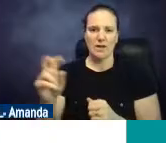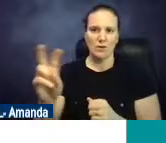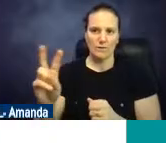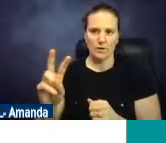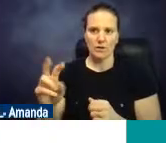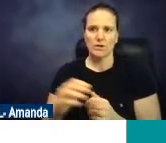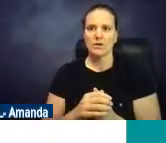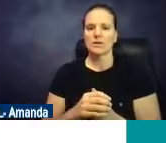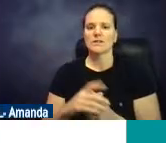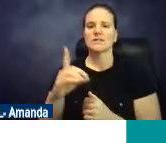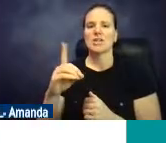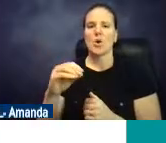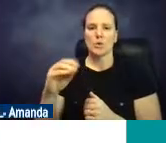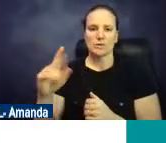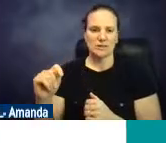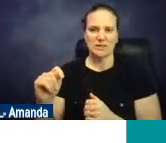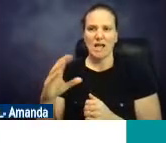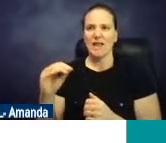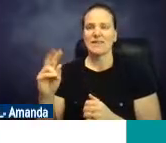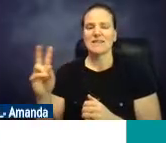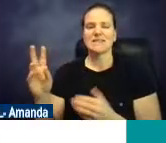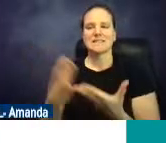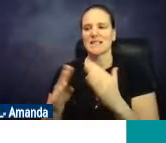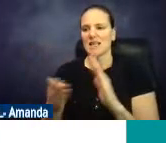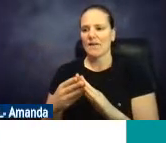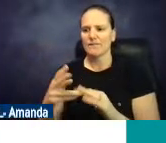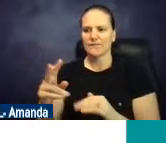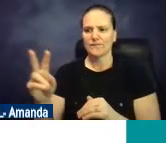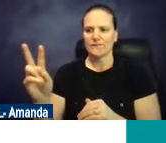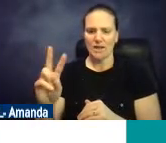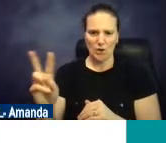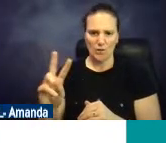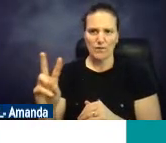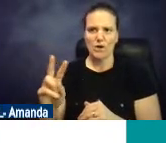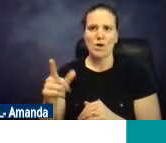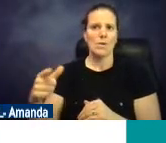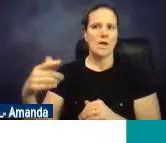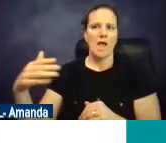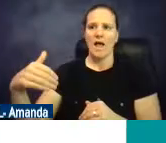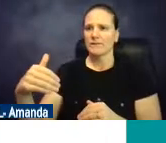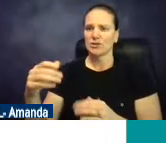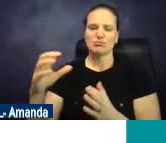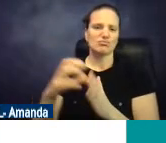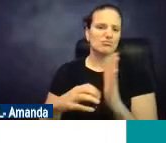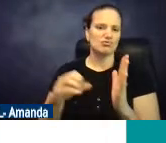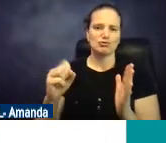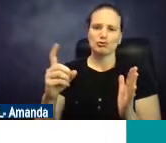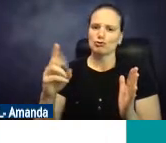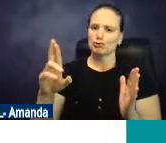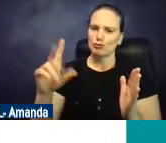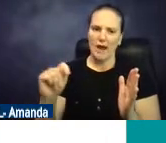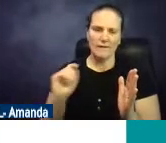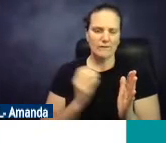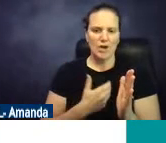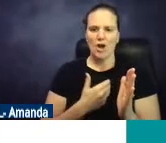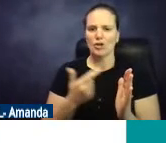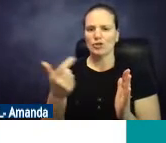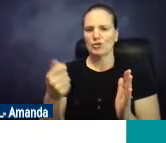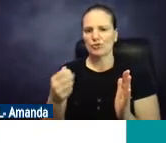Washington DOT and the City of Vancouver. We have yet to draft our agreement for that grant, but that